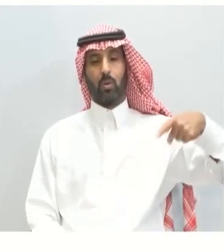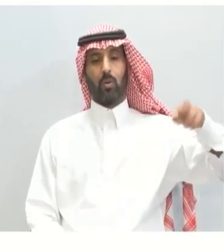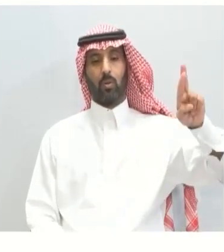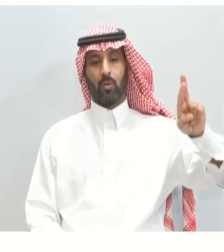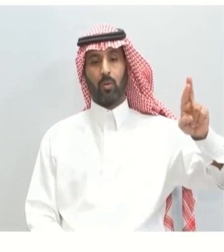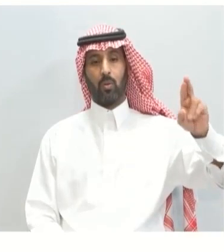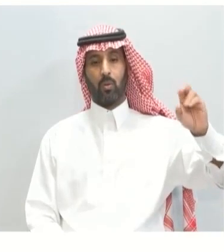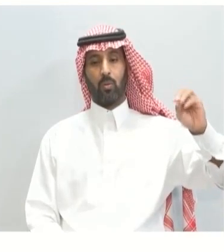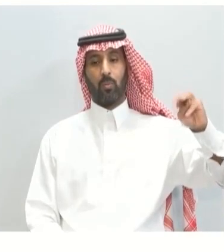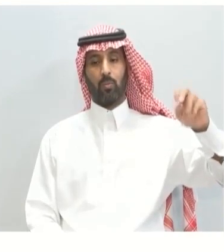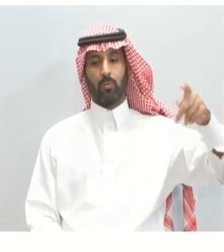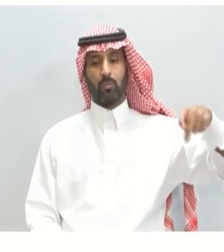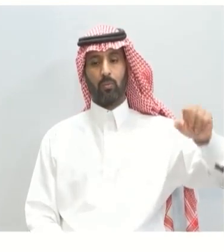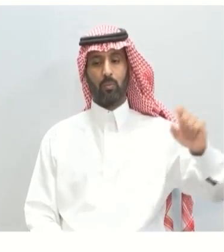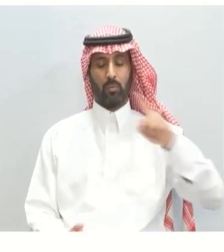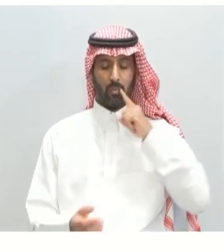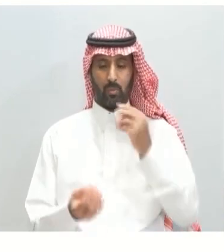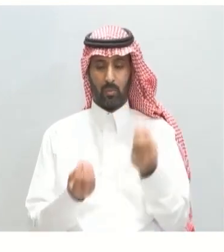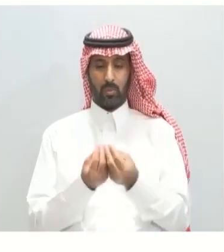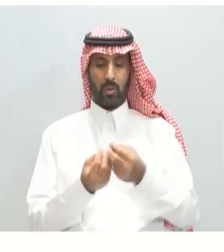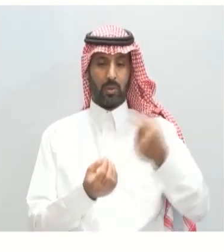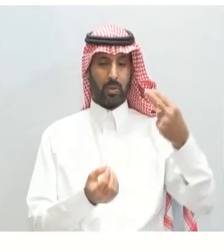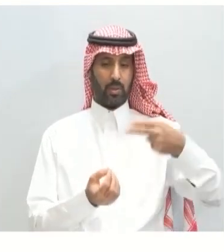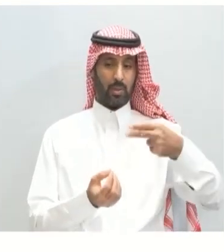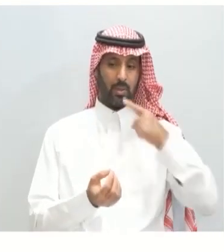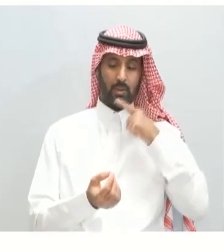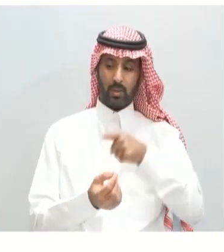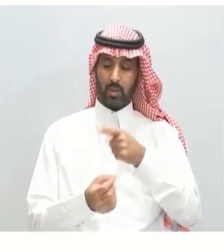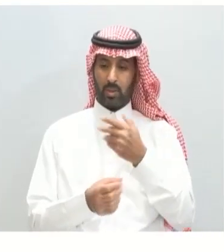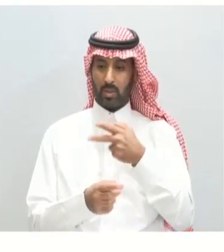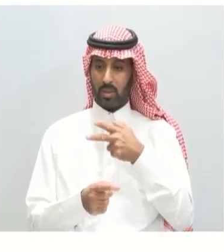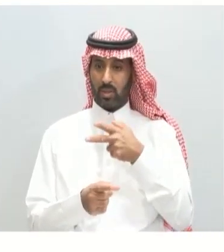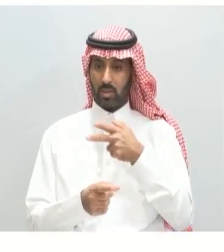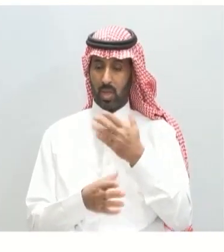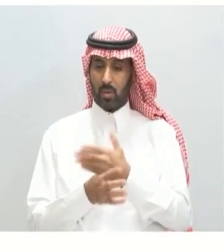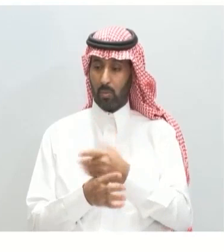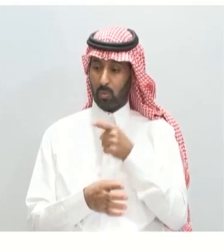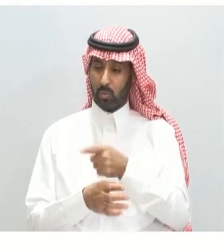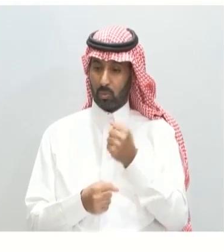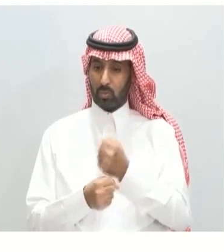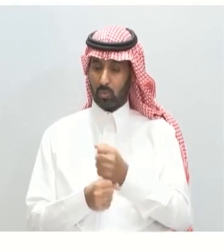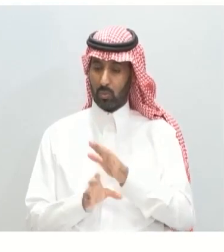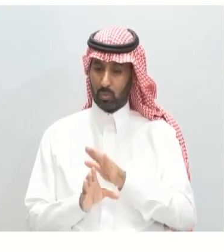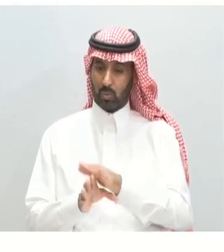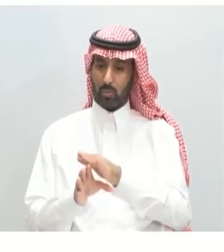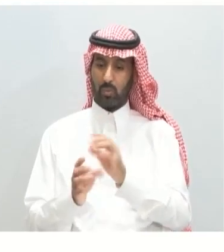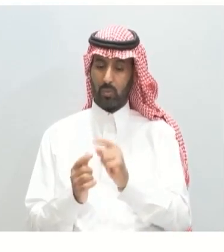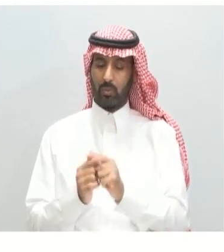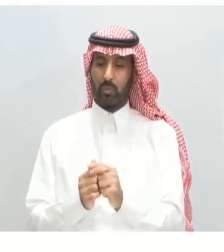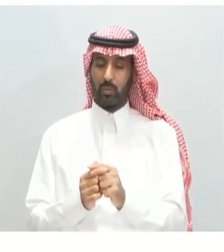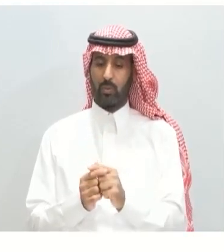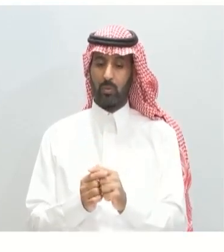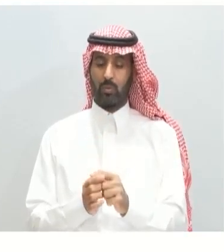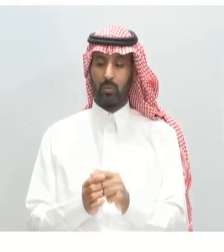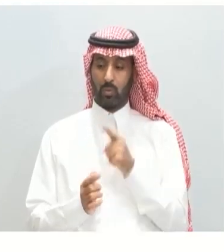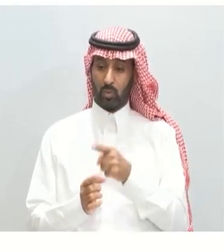Prompt goes with H, to cause someone to do something. Prompt here, to cause someone, to